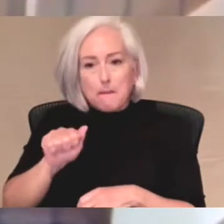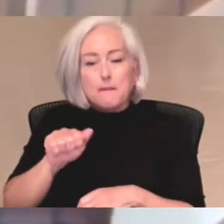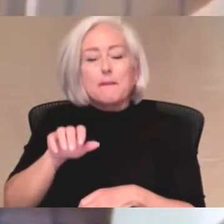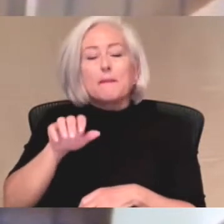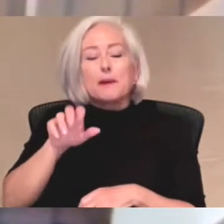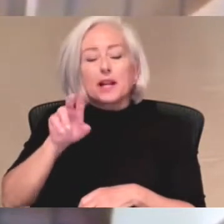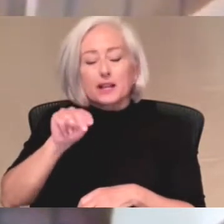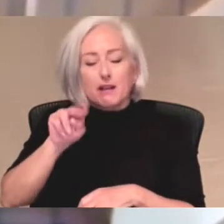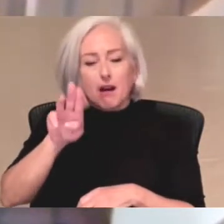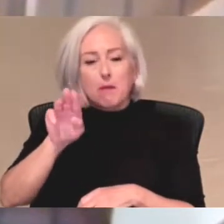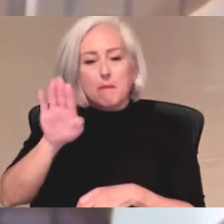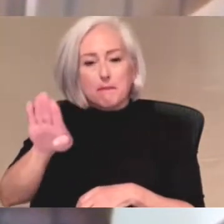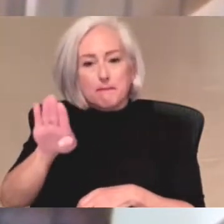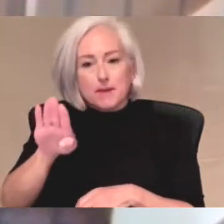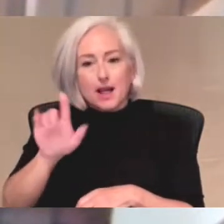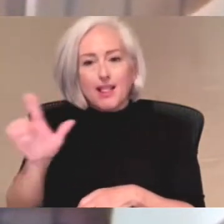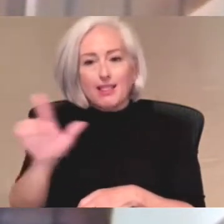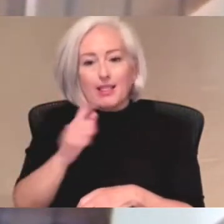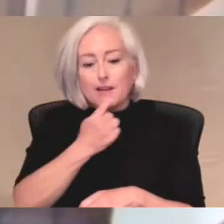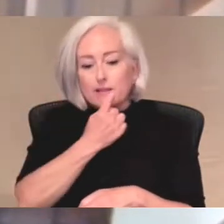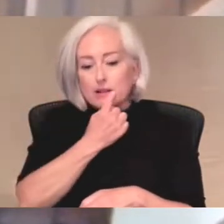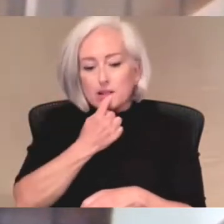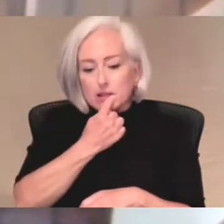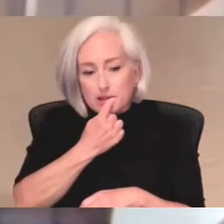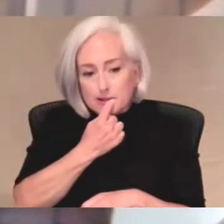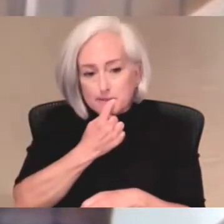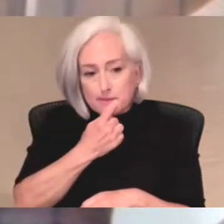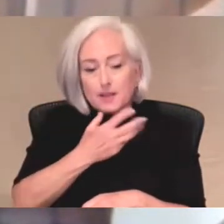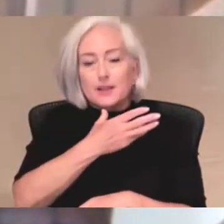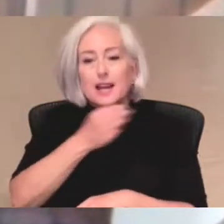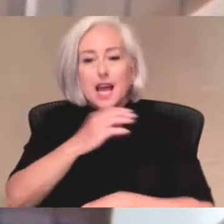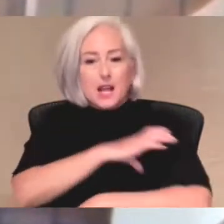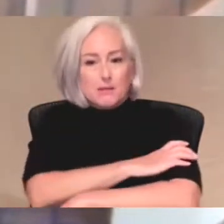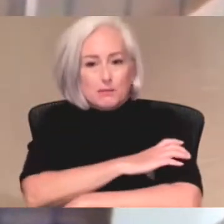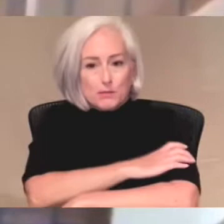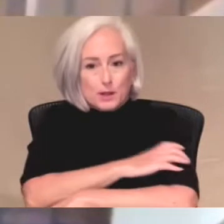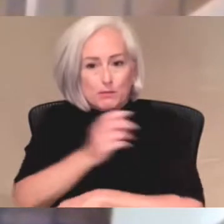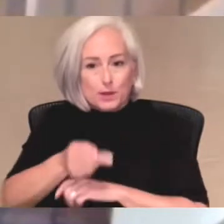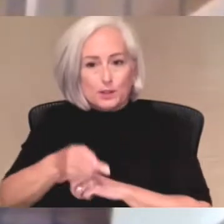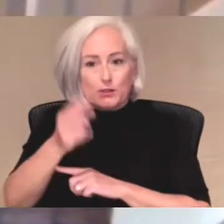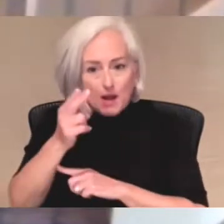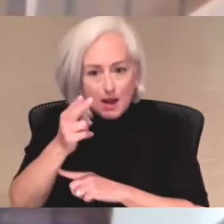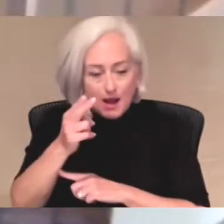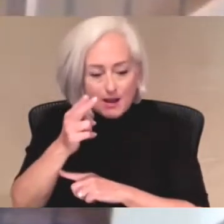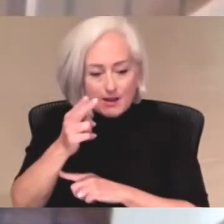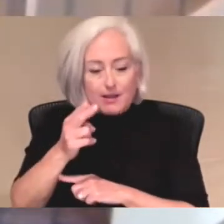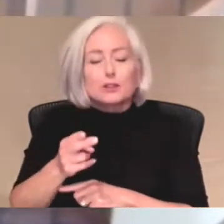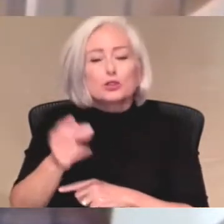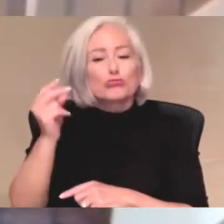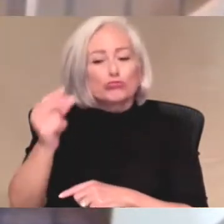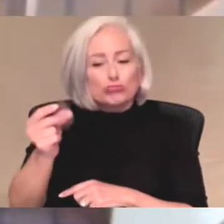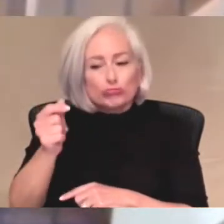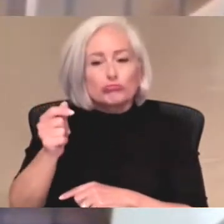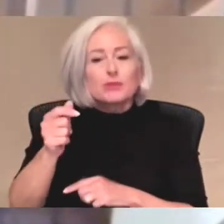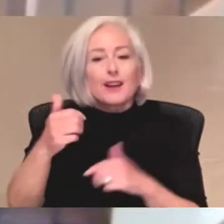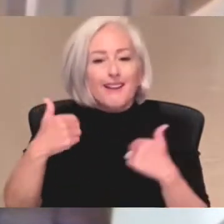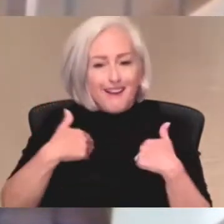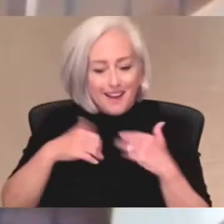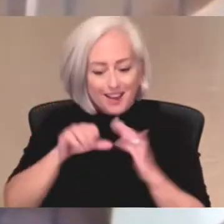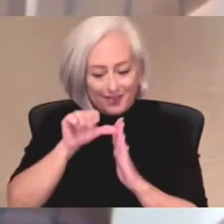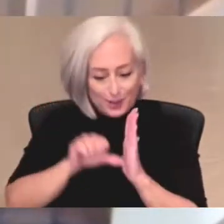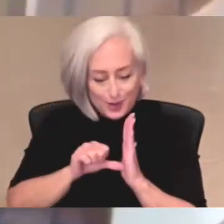So we were able to get in, have that surgery, and I met Dr. Rotondo